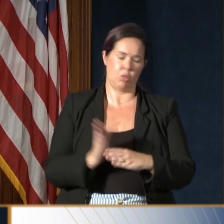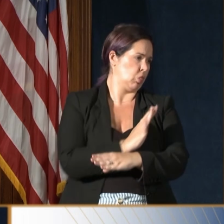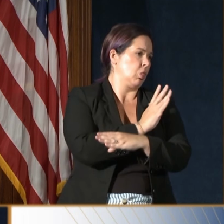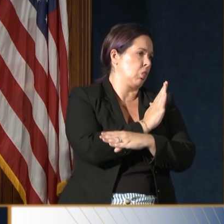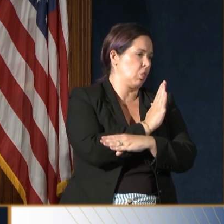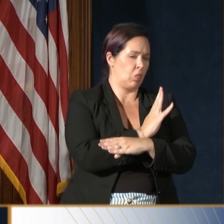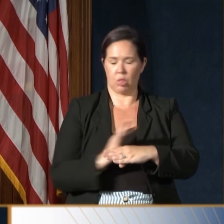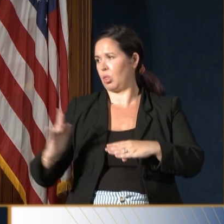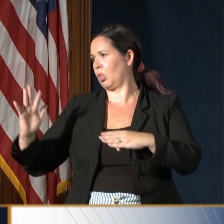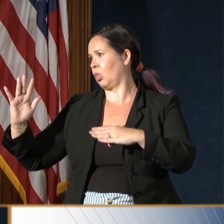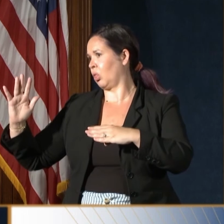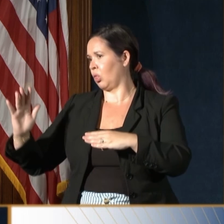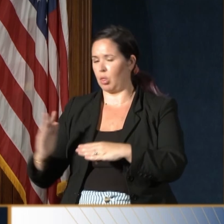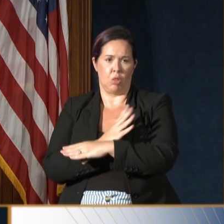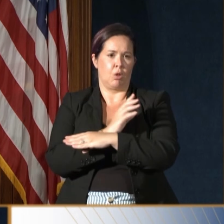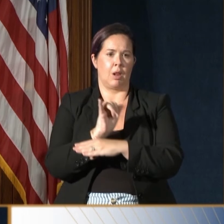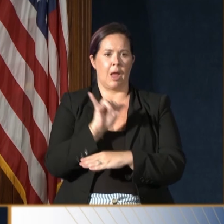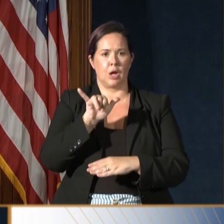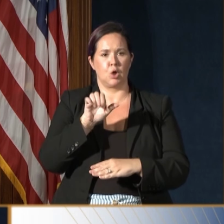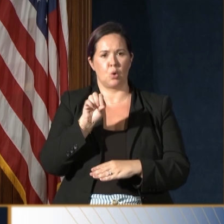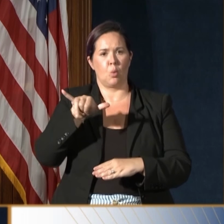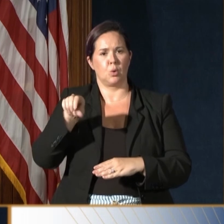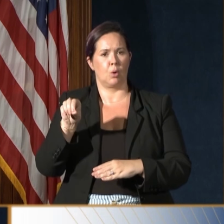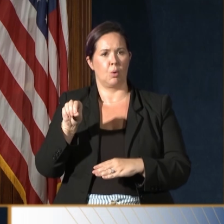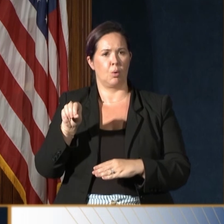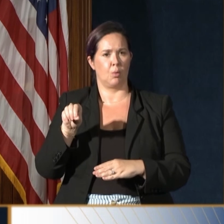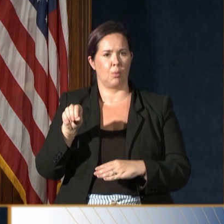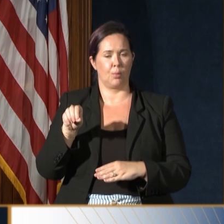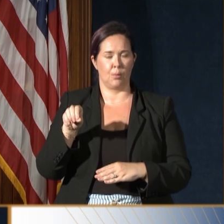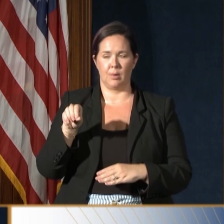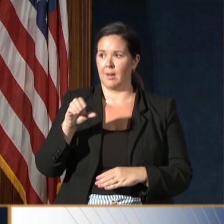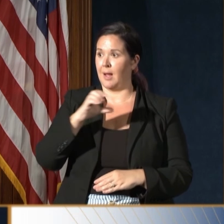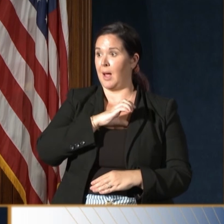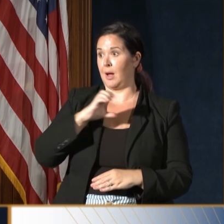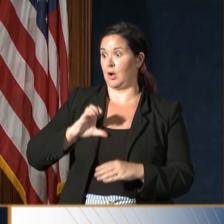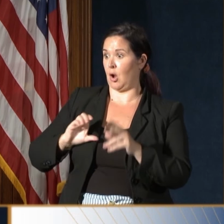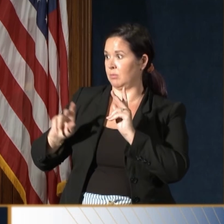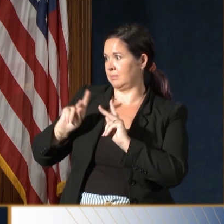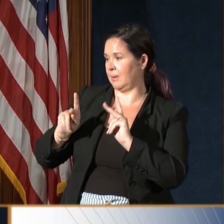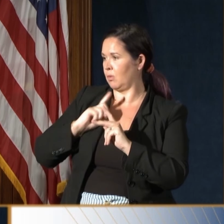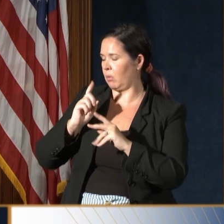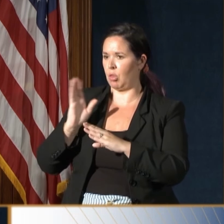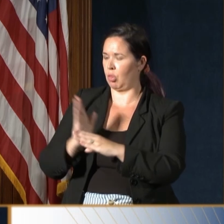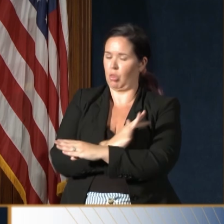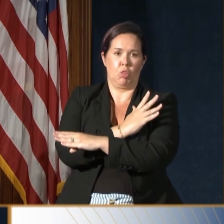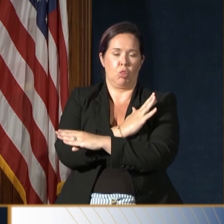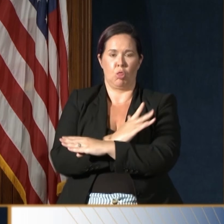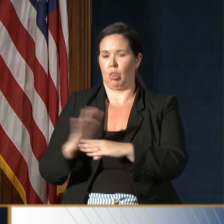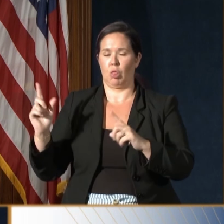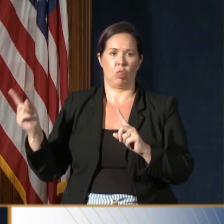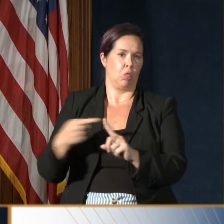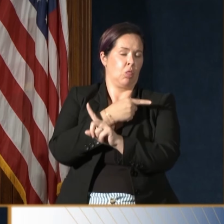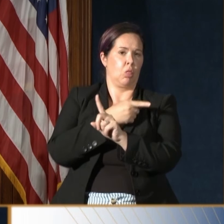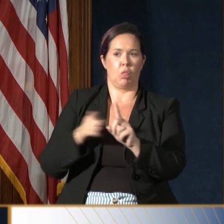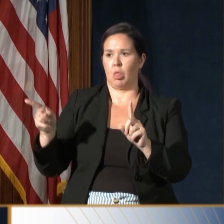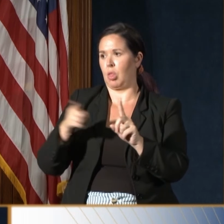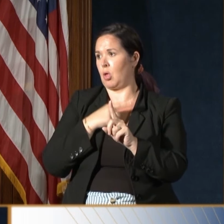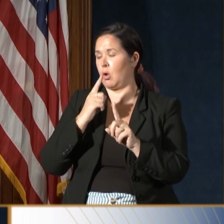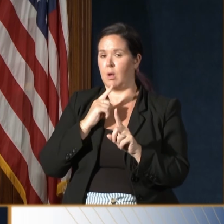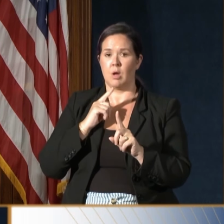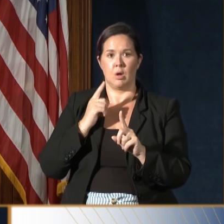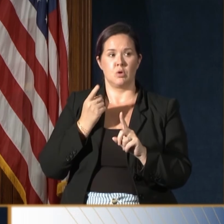And I refer to some of people in the Congress as yo-yos. You're on your